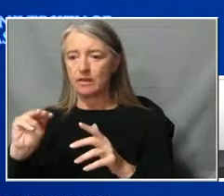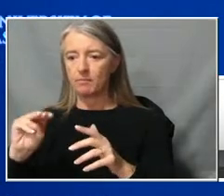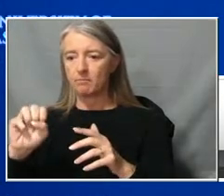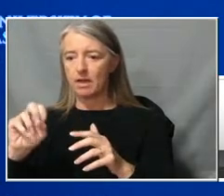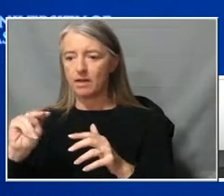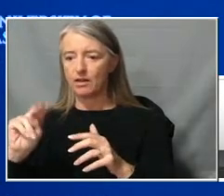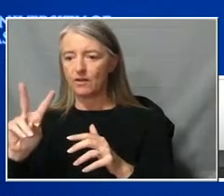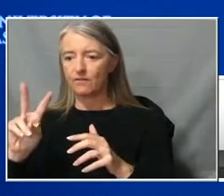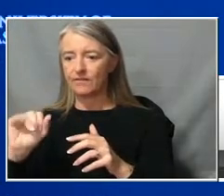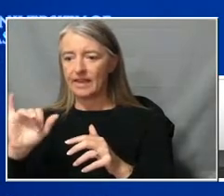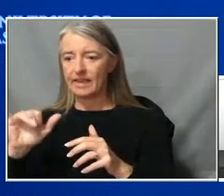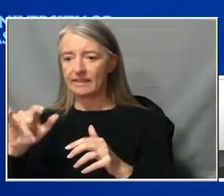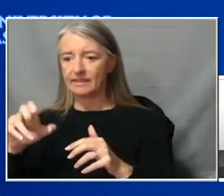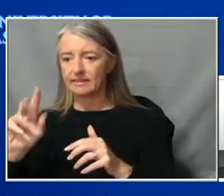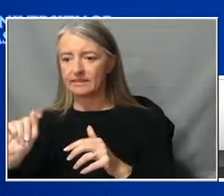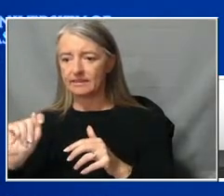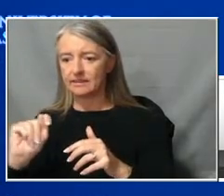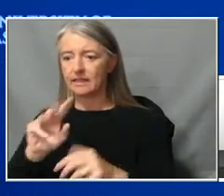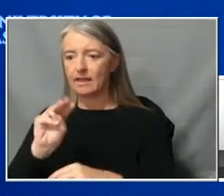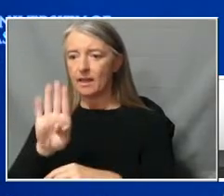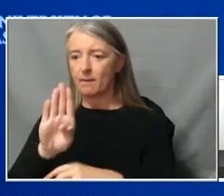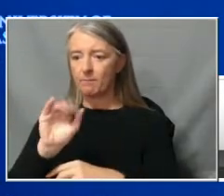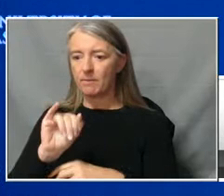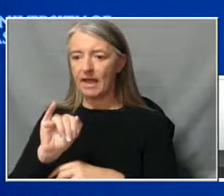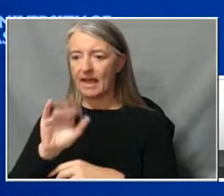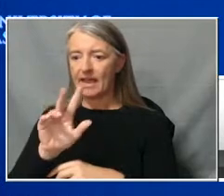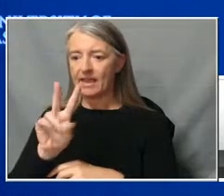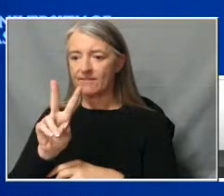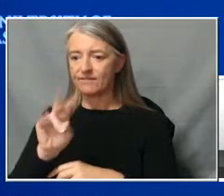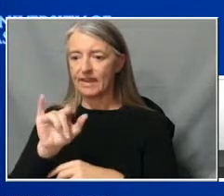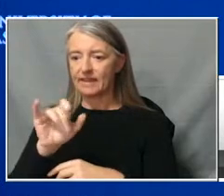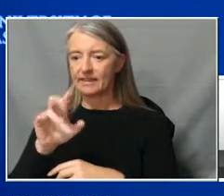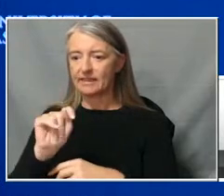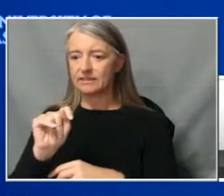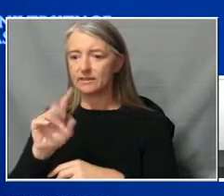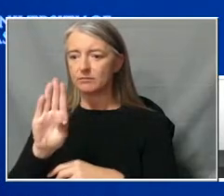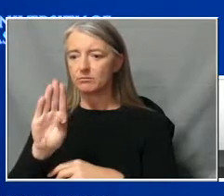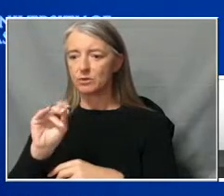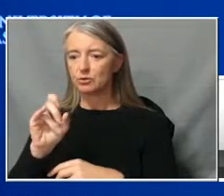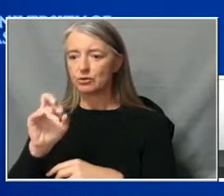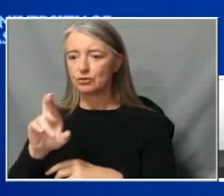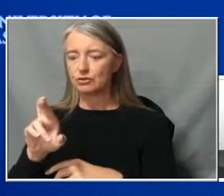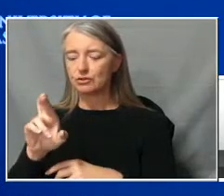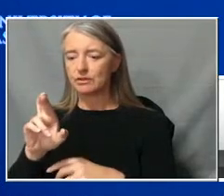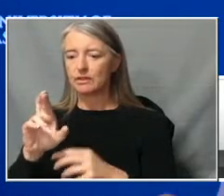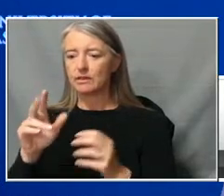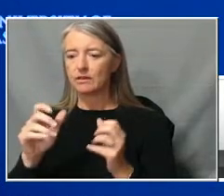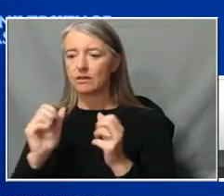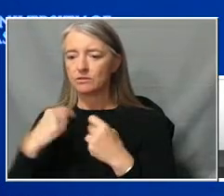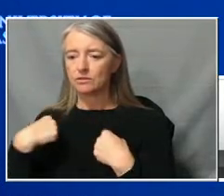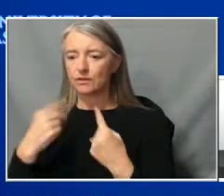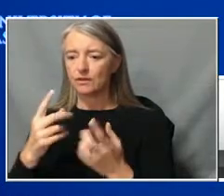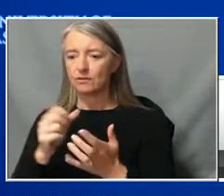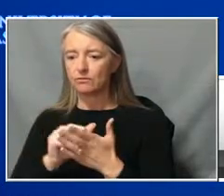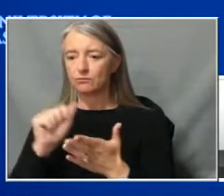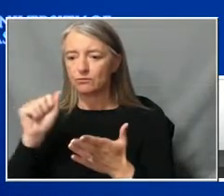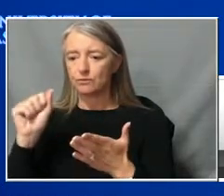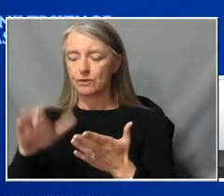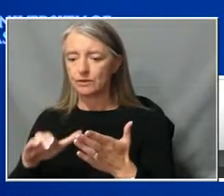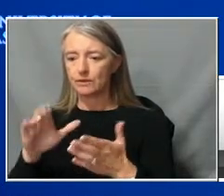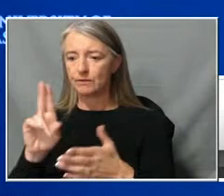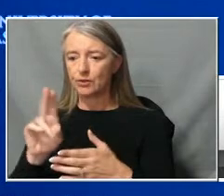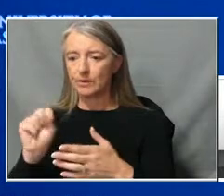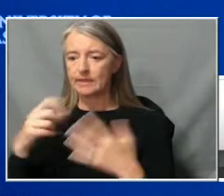and then there was the bivalent booster. Right now, all the monovalents have been removed from U.S. health